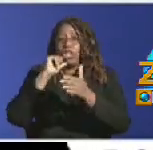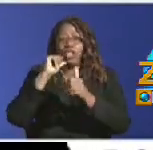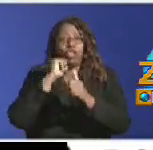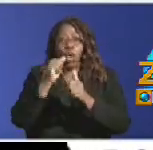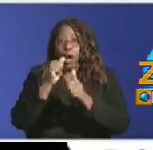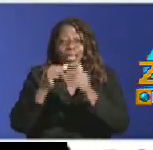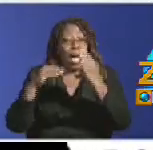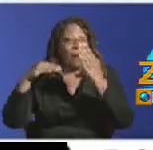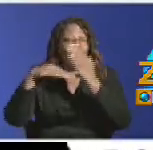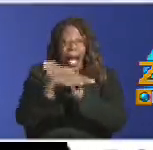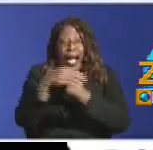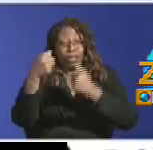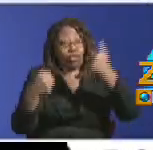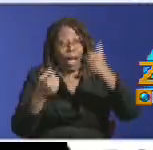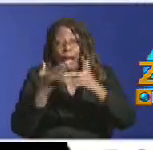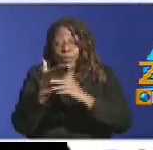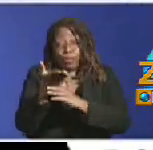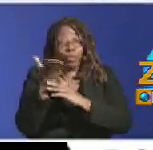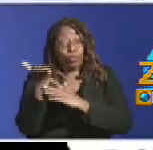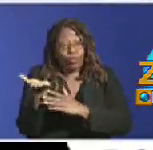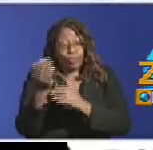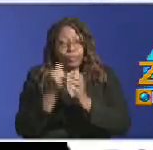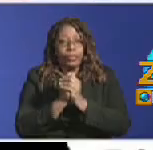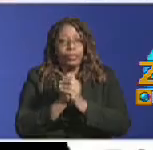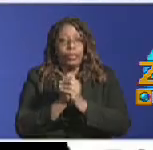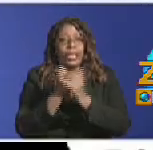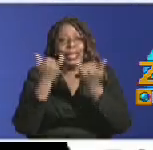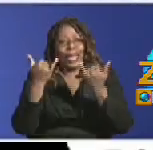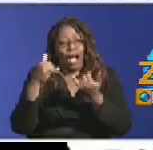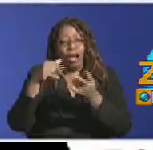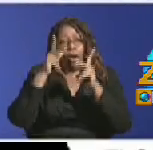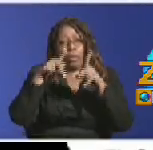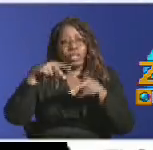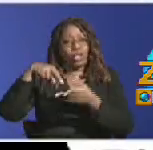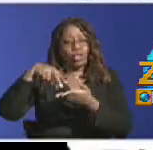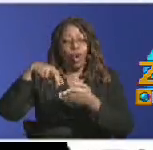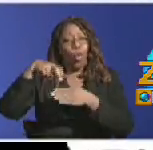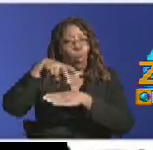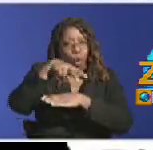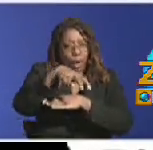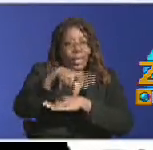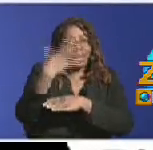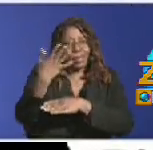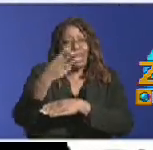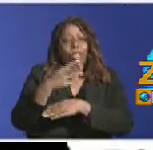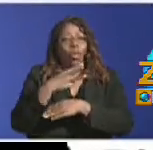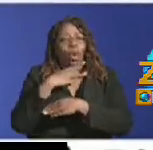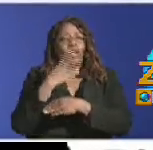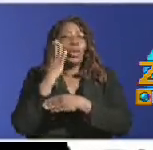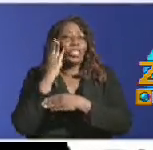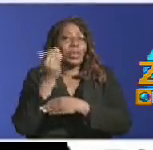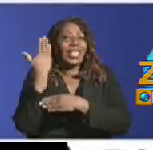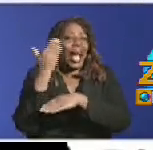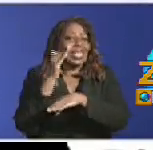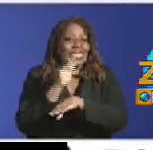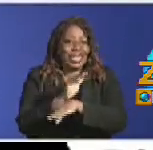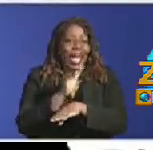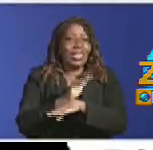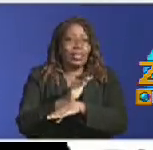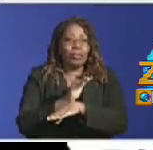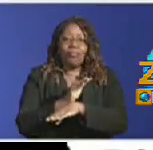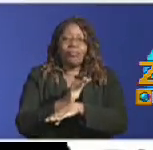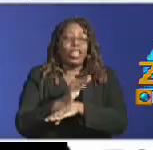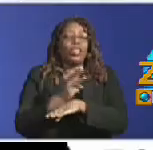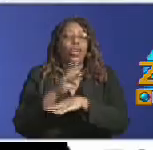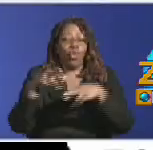even pass in this area. In terms of the pedestrians, the water that we experienced last night, definitely would have the road